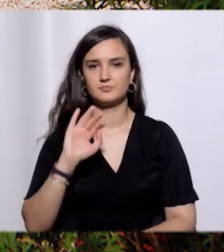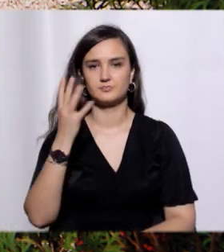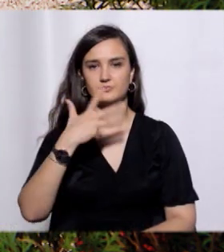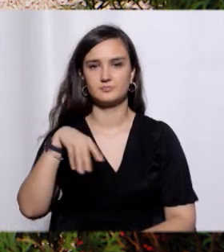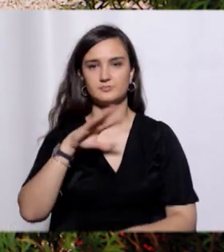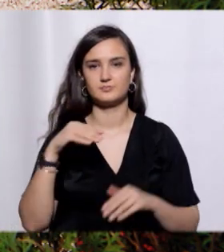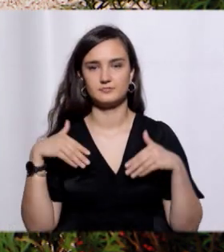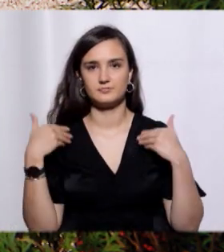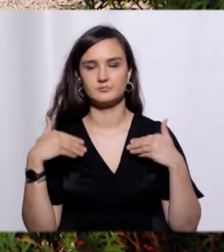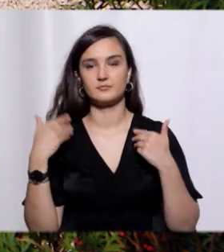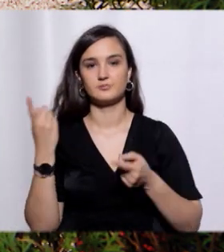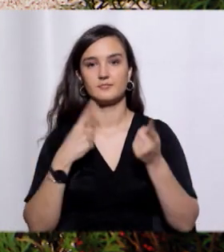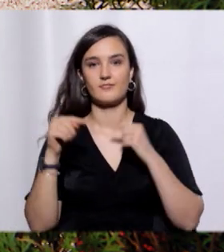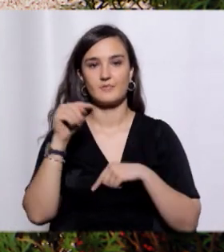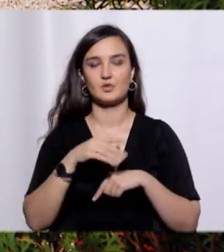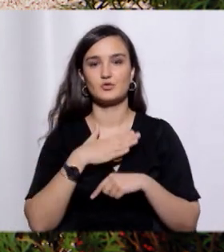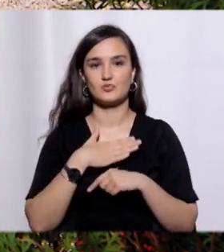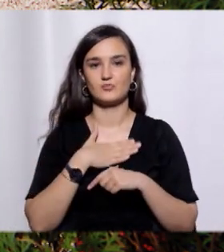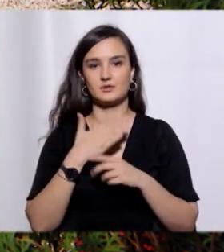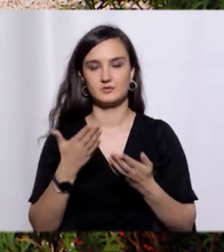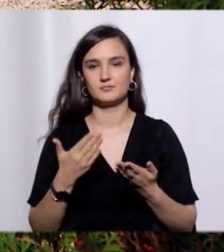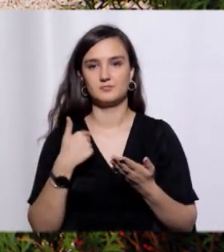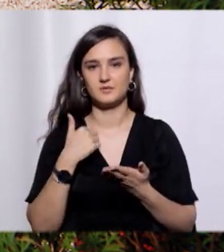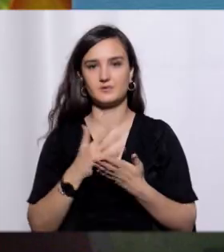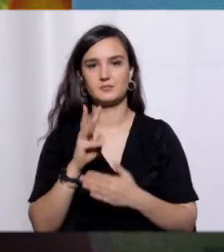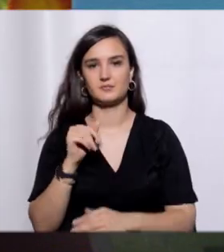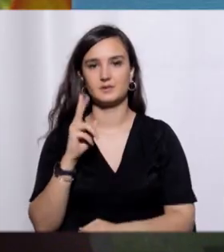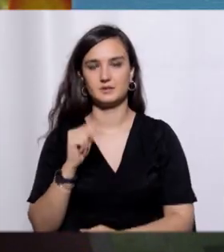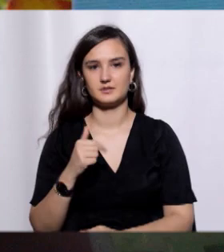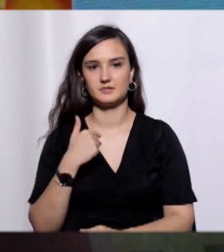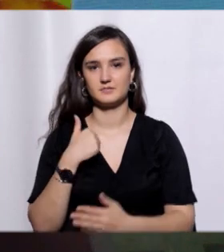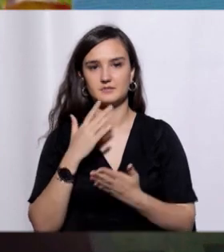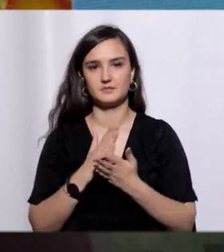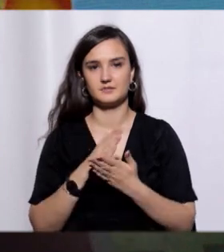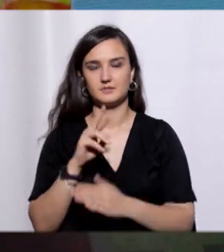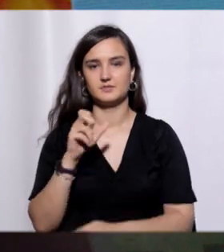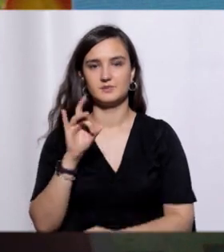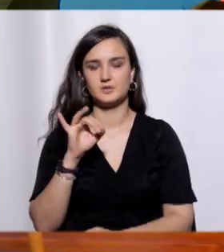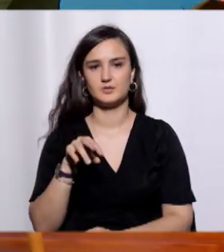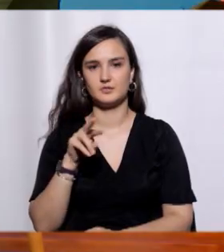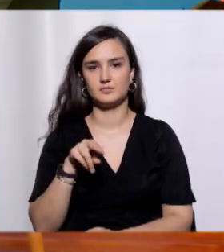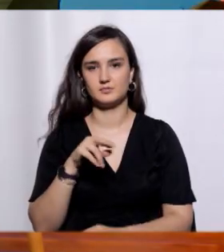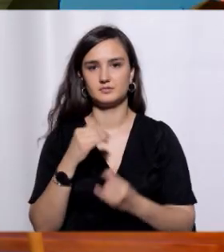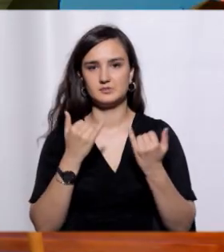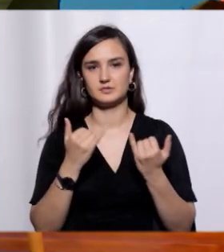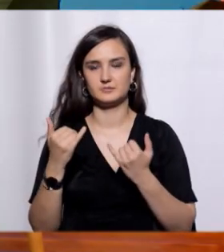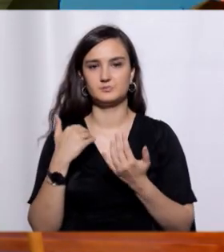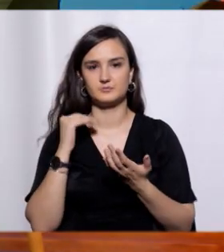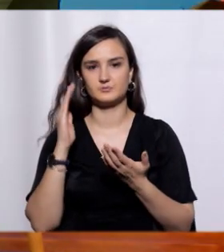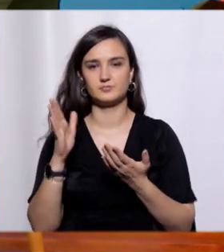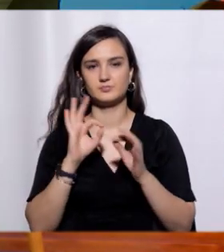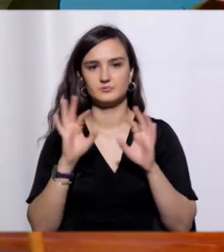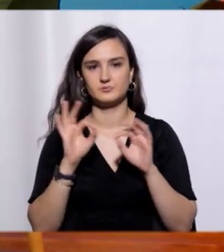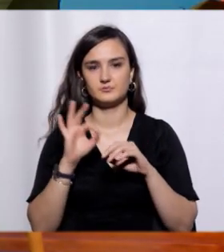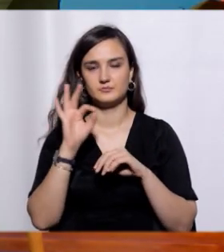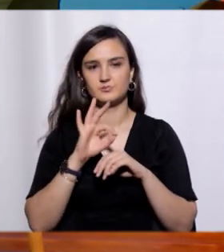everyone. Hello, everyone. Welcome back to our book club. I am Miss Maka. And I am Mr. Deril. Today, we are going to talk